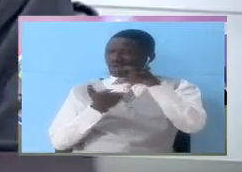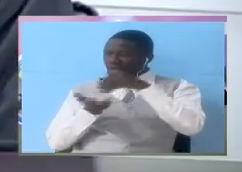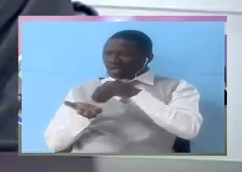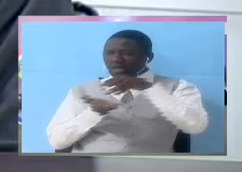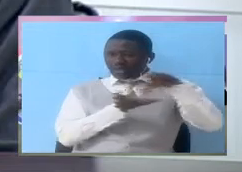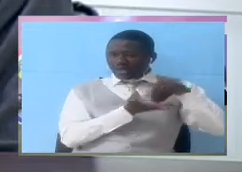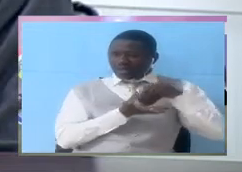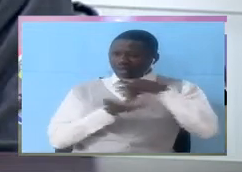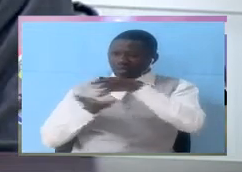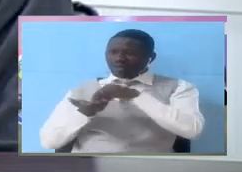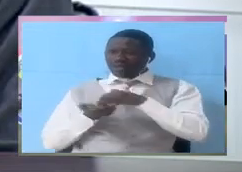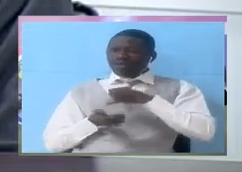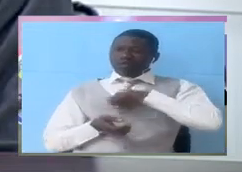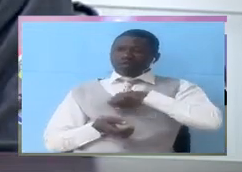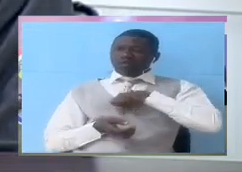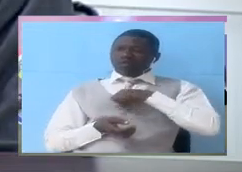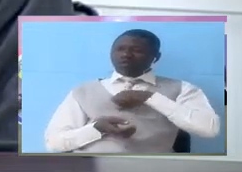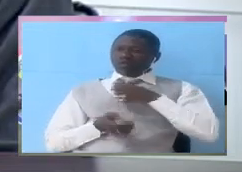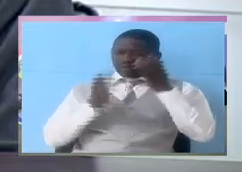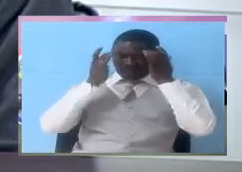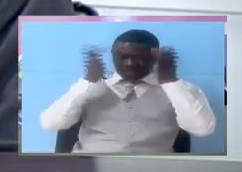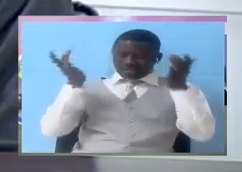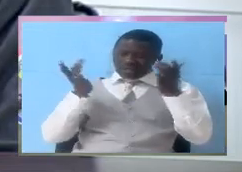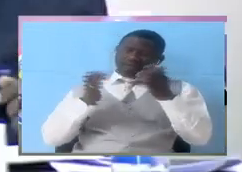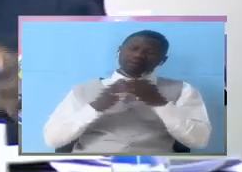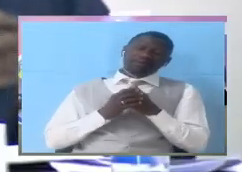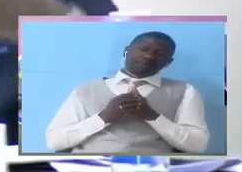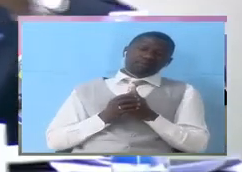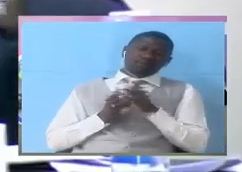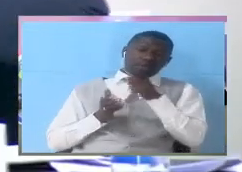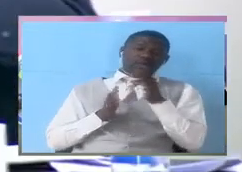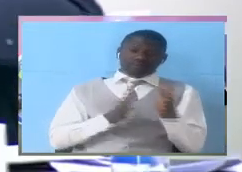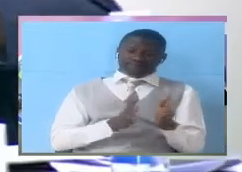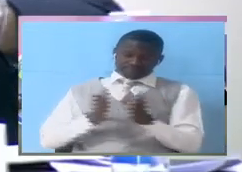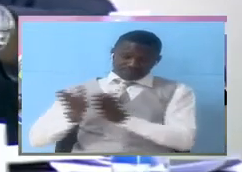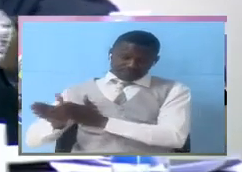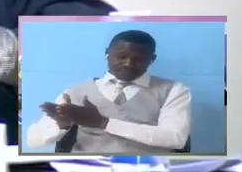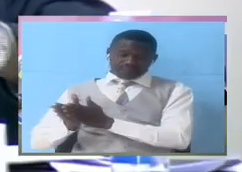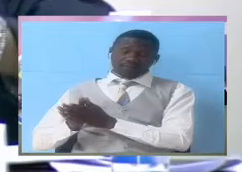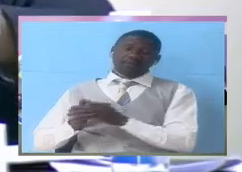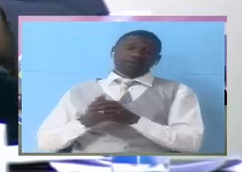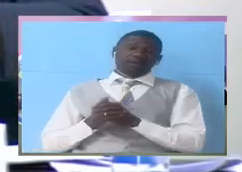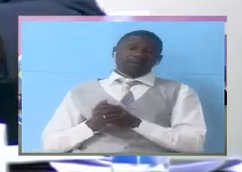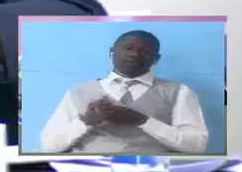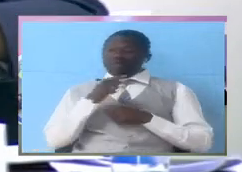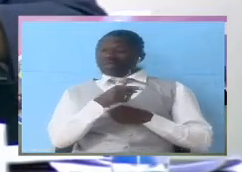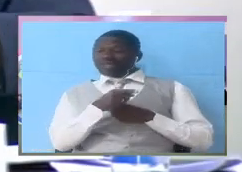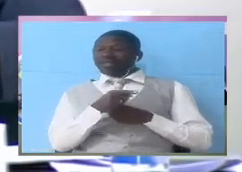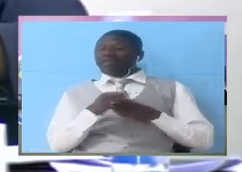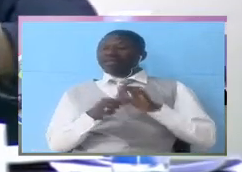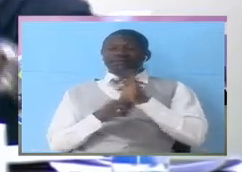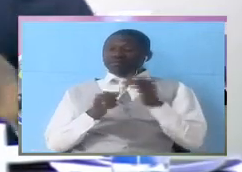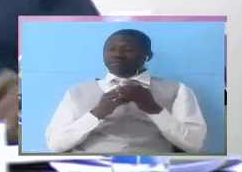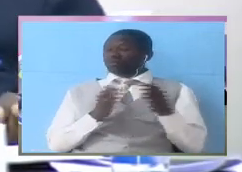intelligence. But that aside, and that aspect is very covert.